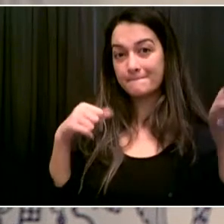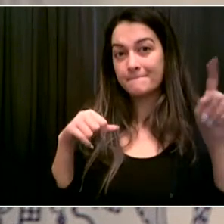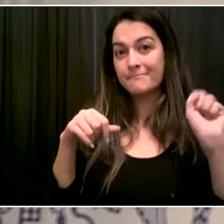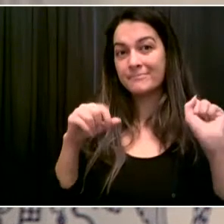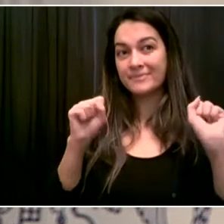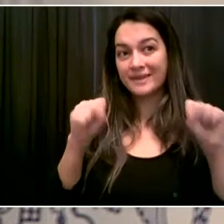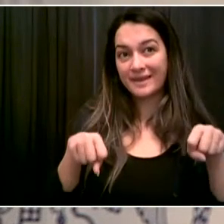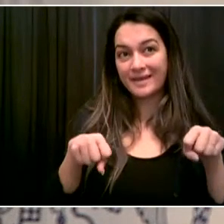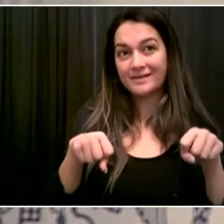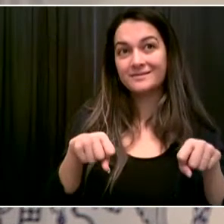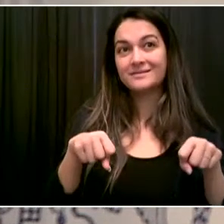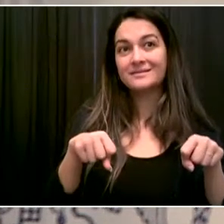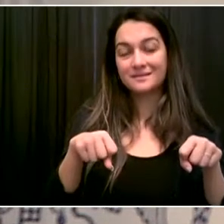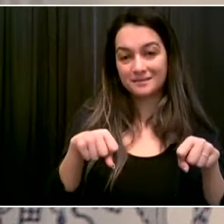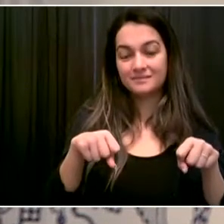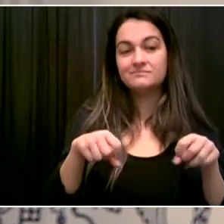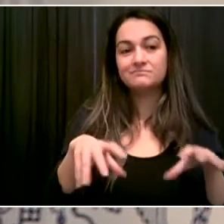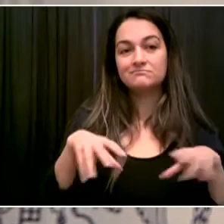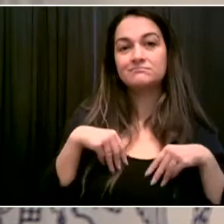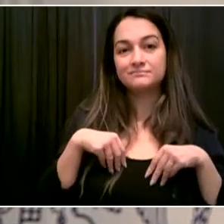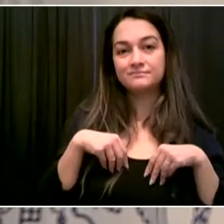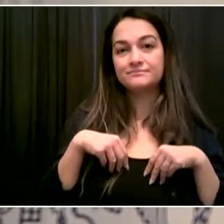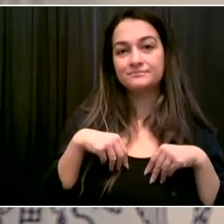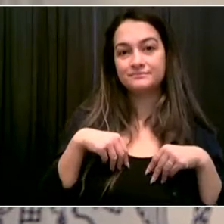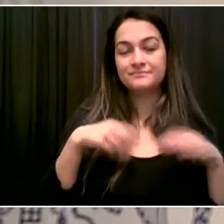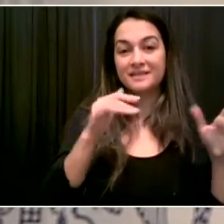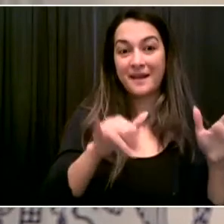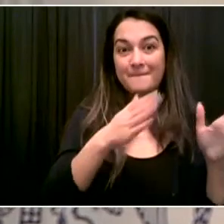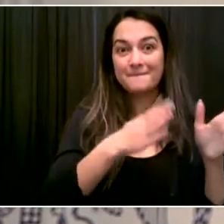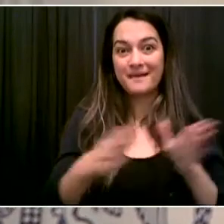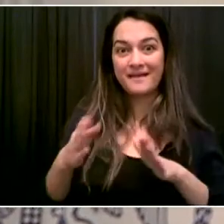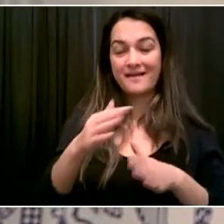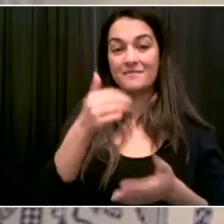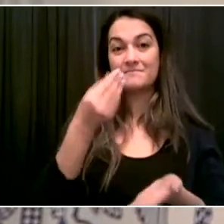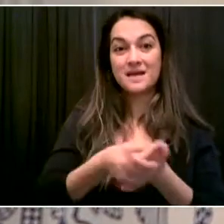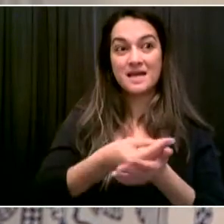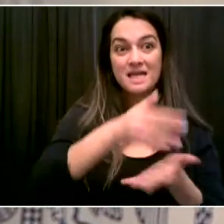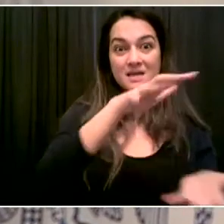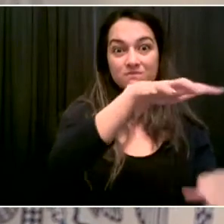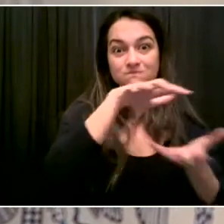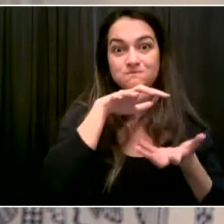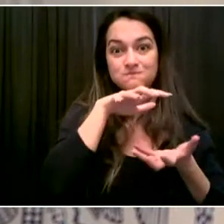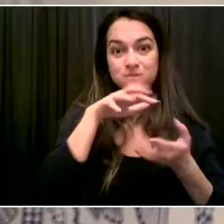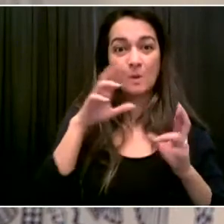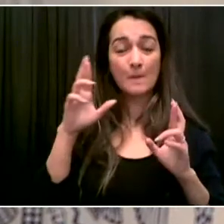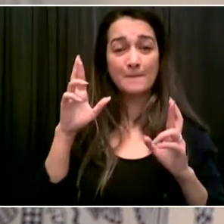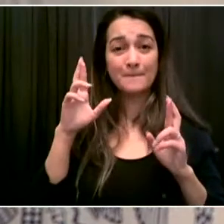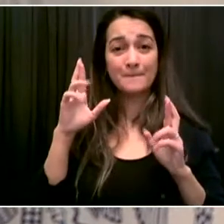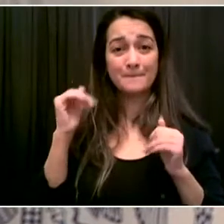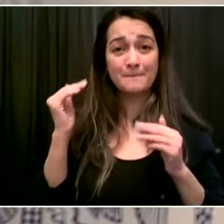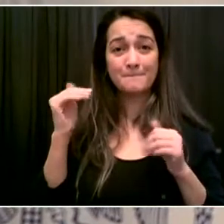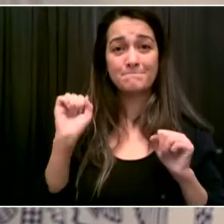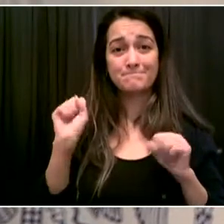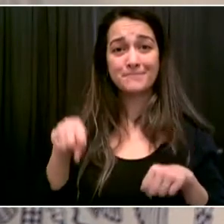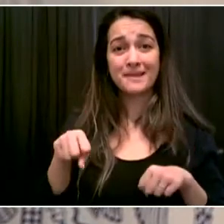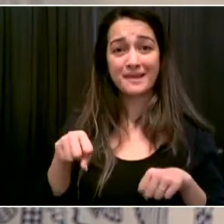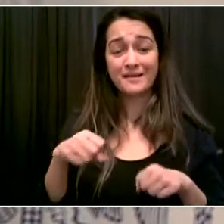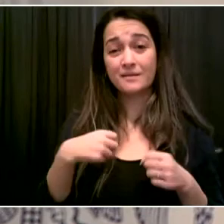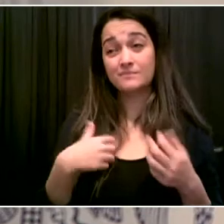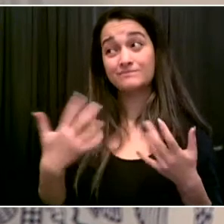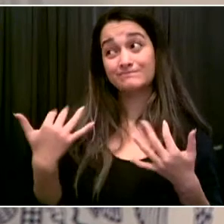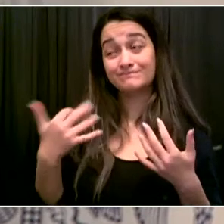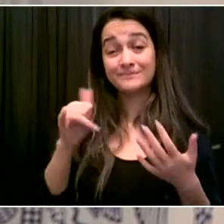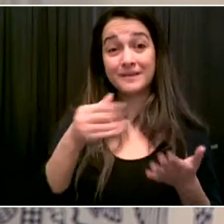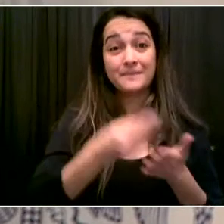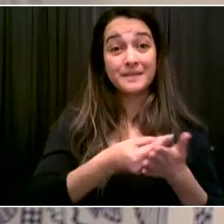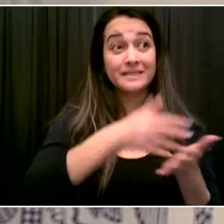Some of that money flows more directly, some through competitions. Whatever example it is, we know New York City is going to benefit